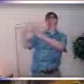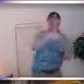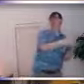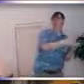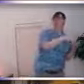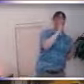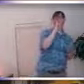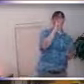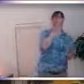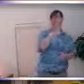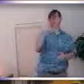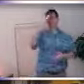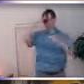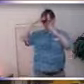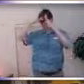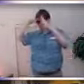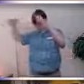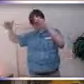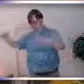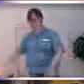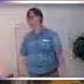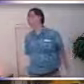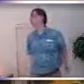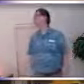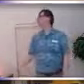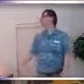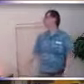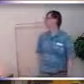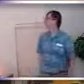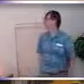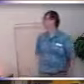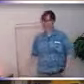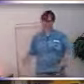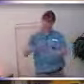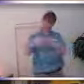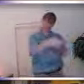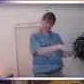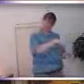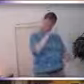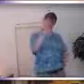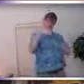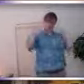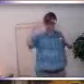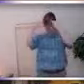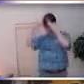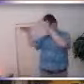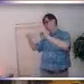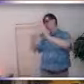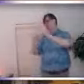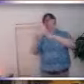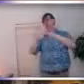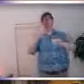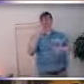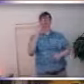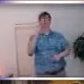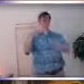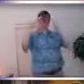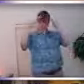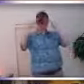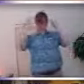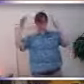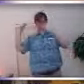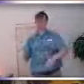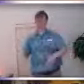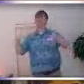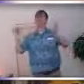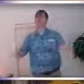perspective. Now, that was a therapist term, shifting your perspective, changing your perspective. It's the same